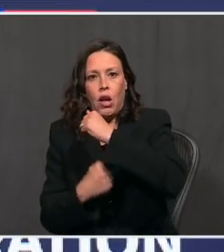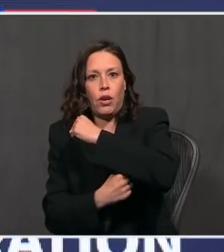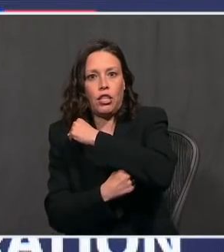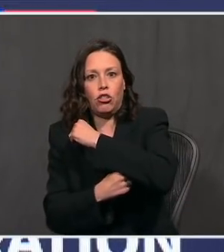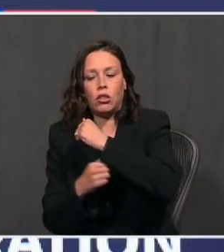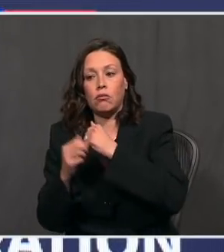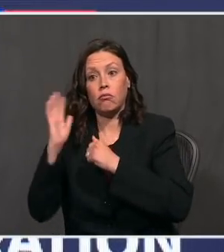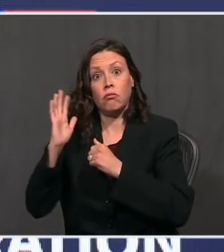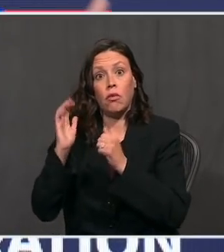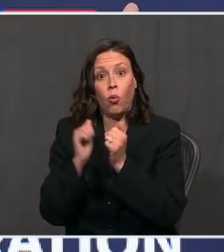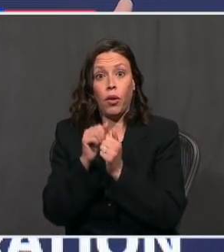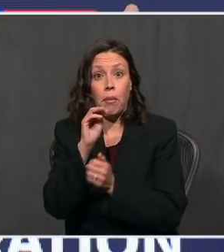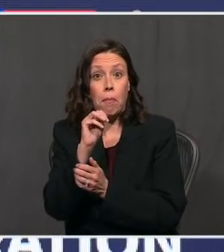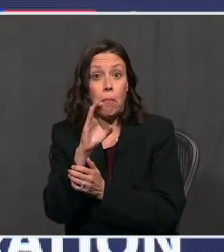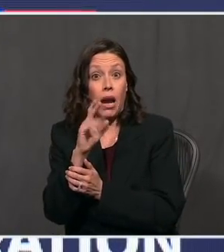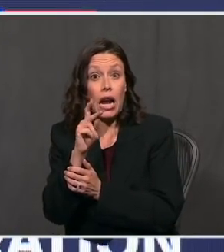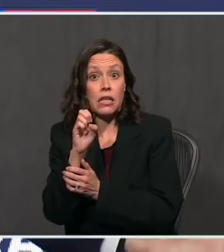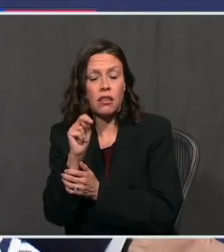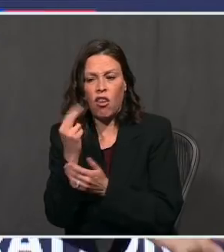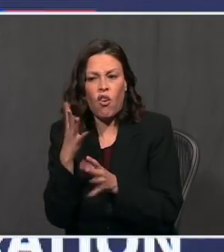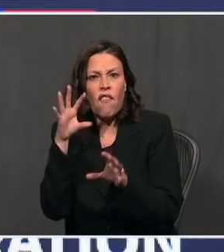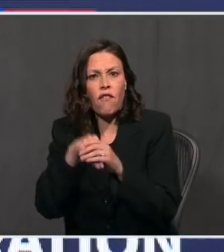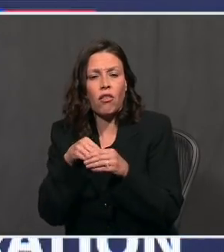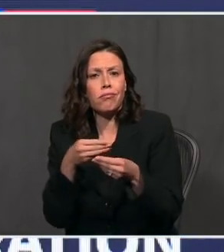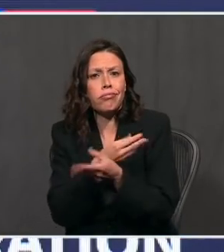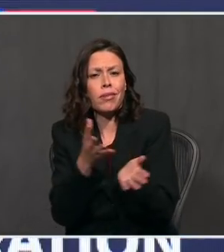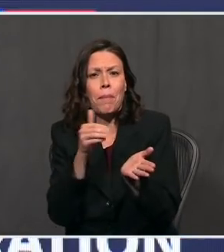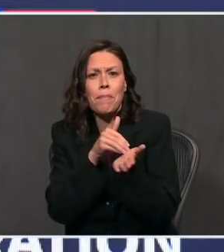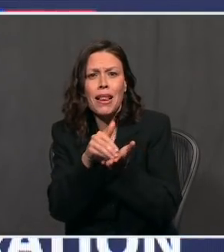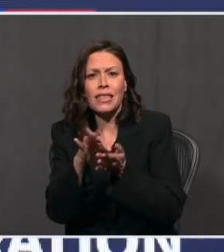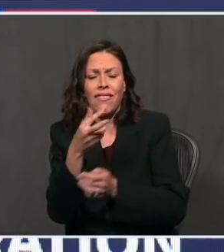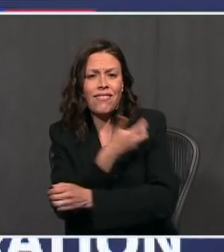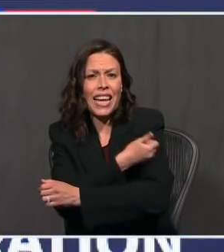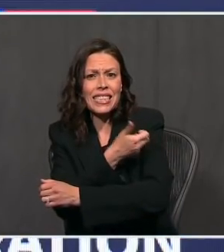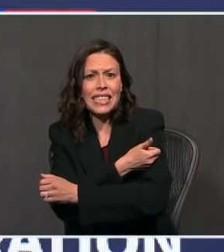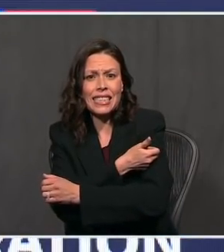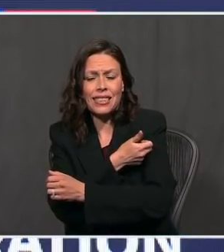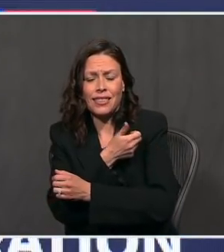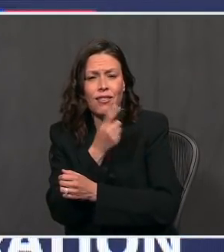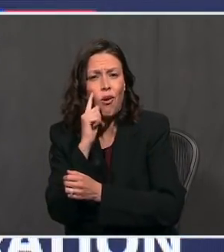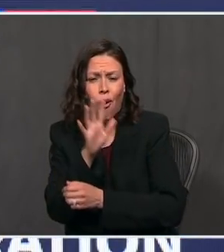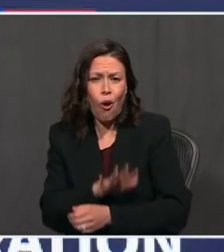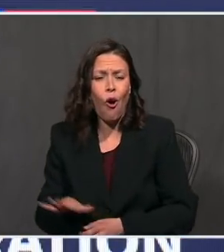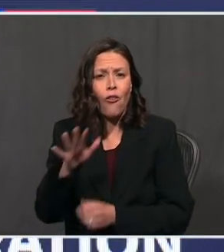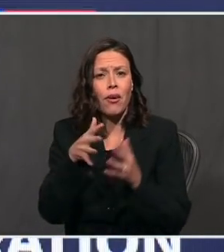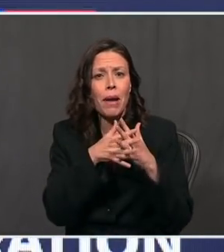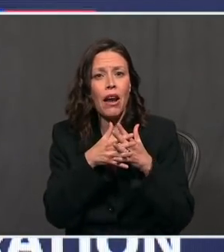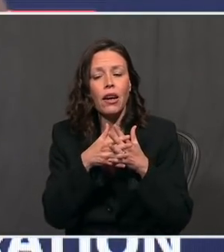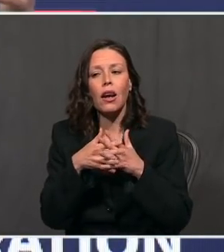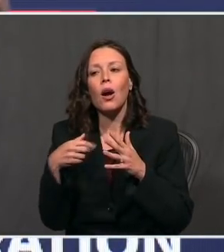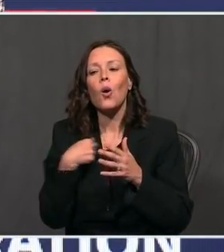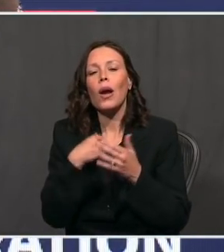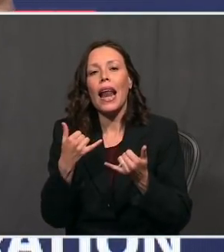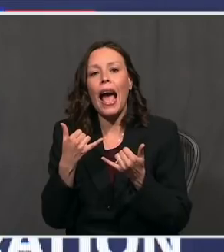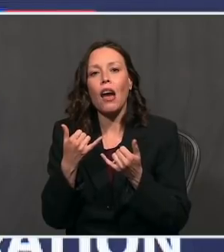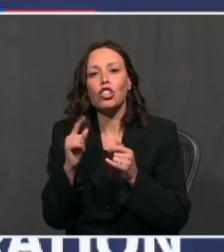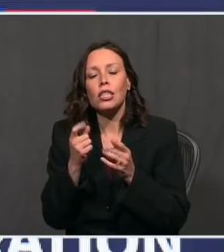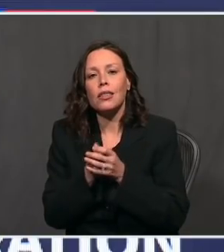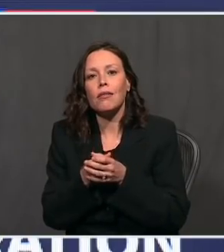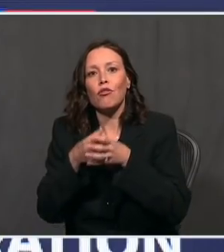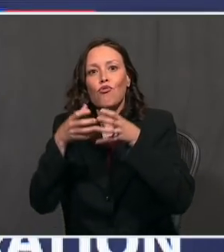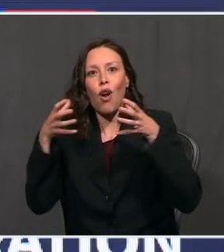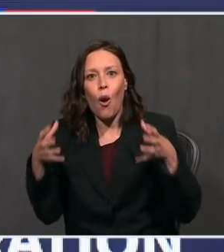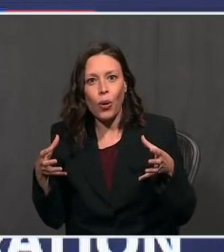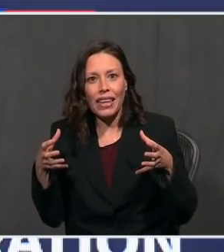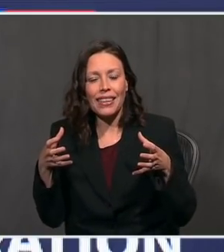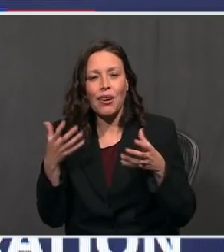past, particularly in McKesson's case, been involved in distributing millions of vaccines across America. We're just building a bigger wheel, but